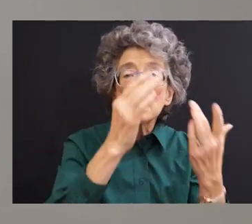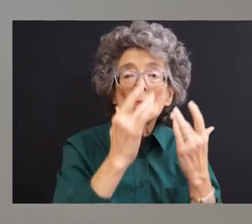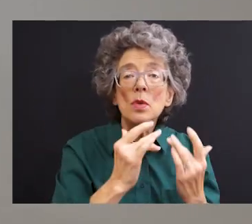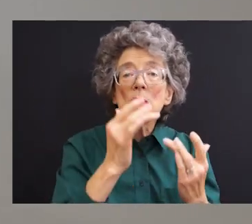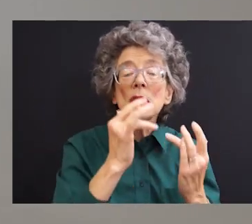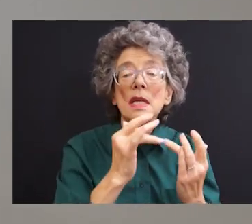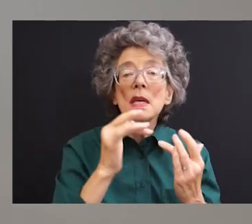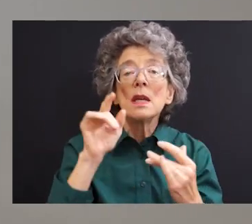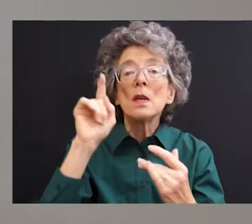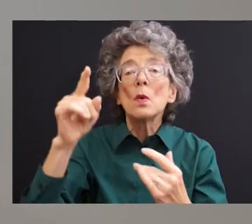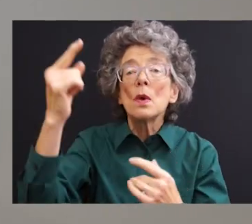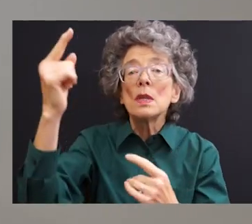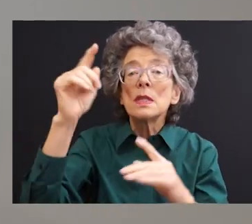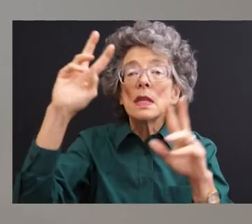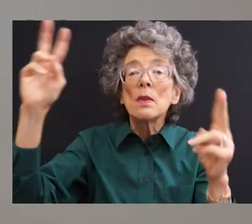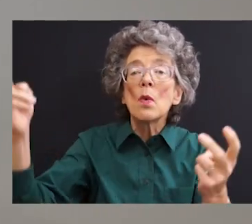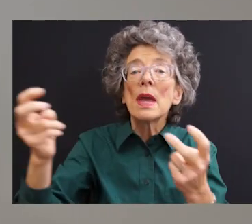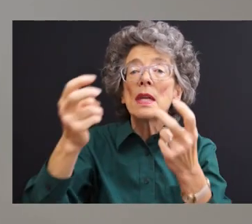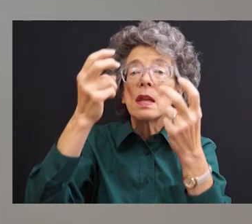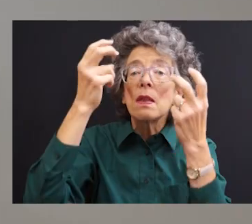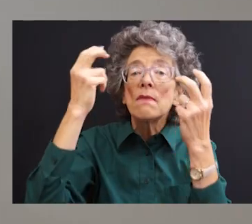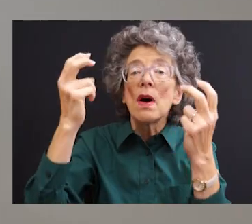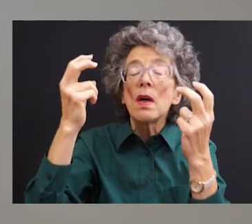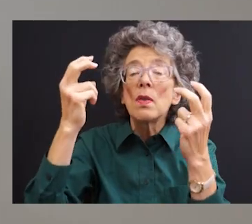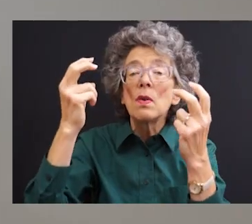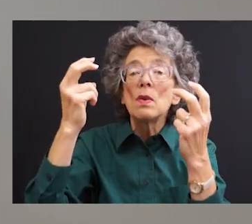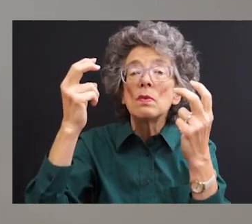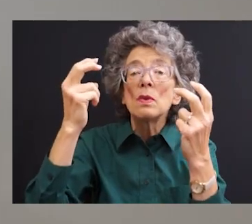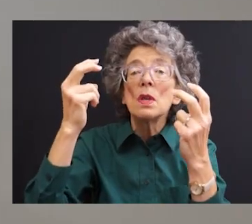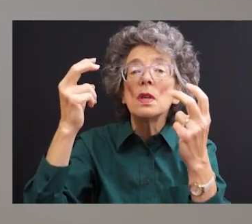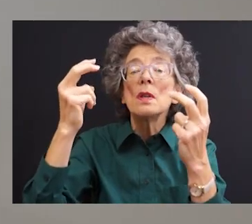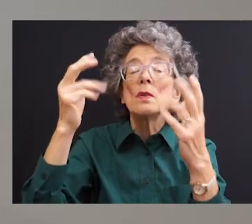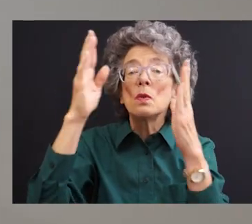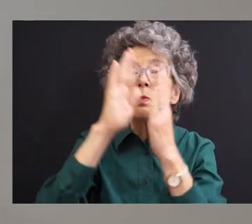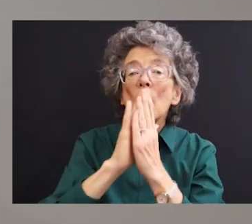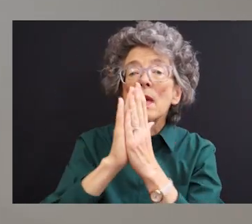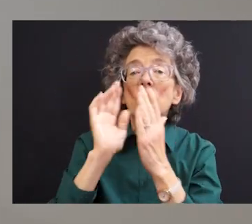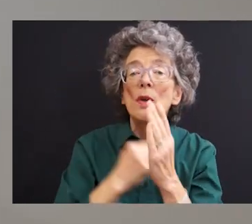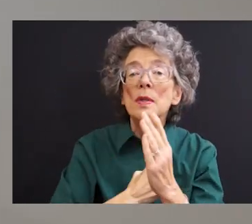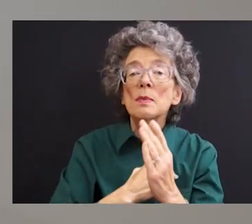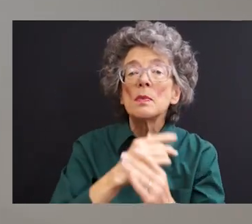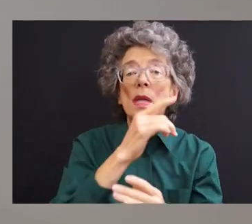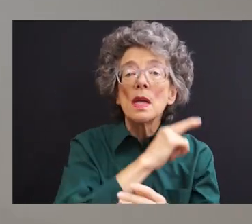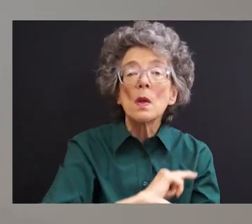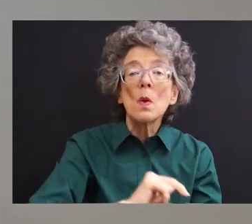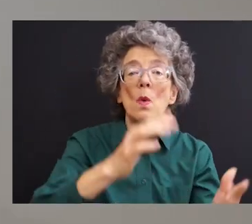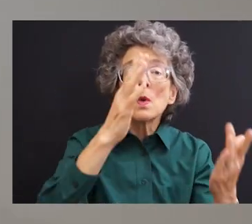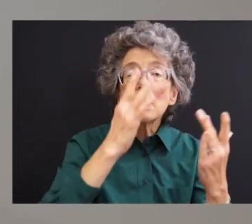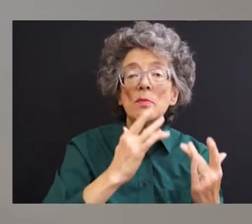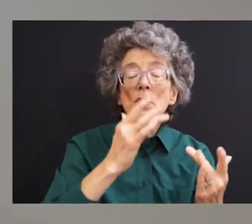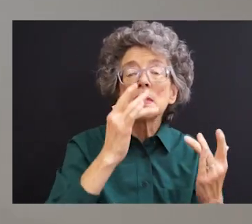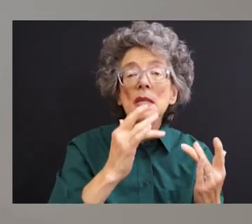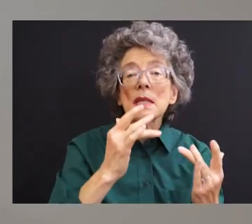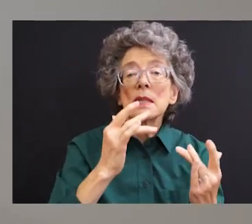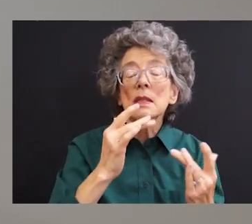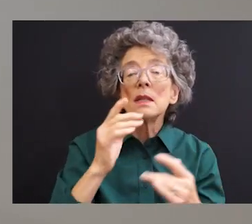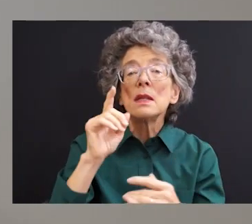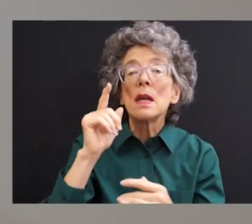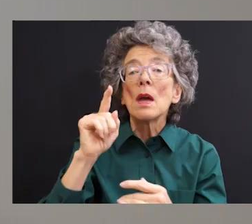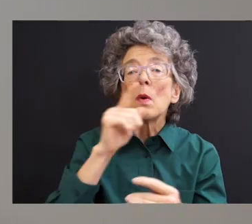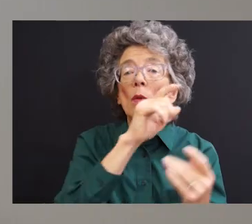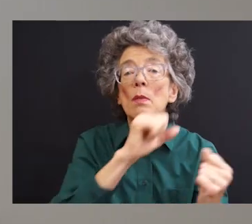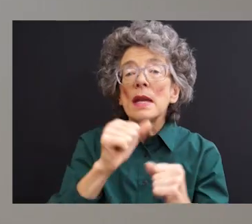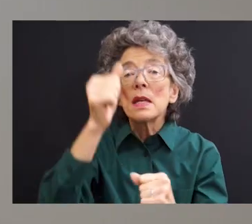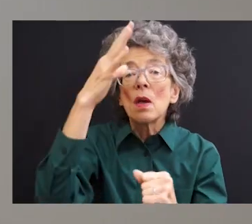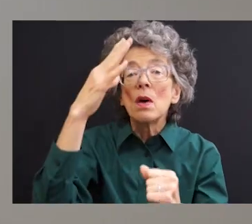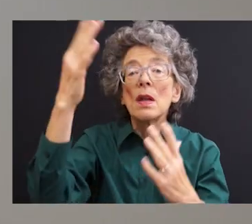mercy. You are seated at the right hand of the Father to intercede for us. Lord, have mercy. Lord, have mercy. May Almighty God have mercy on